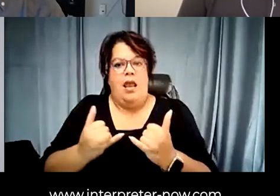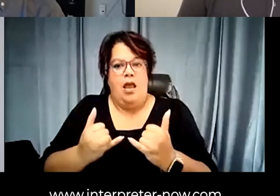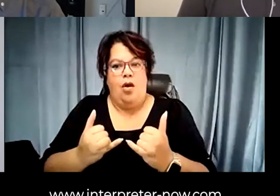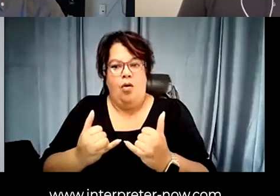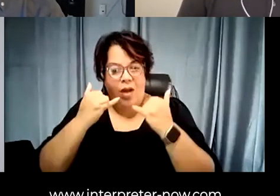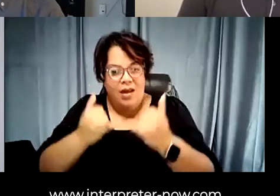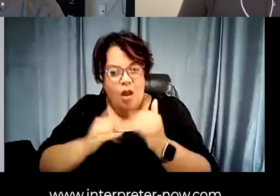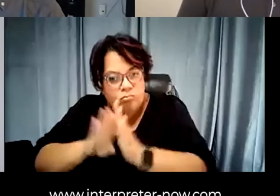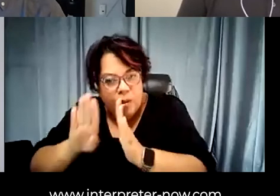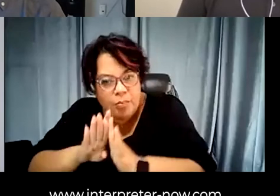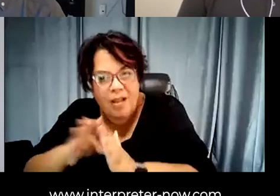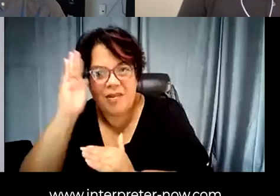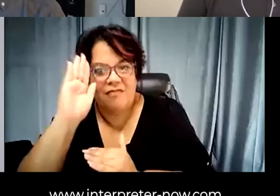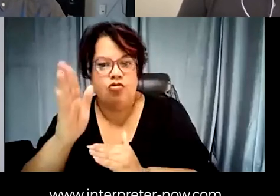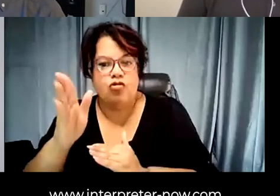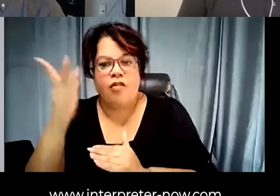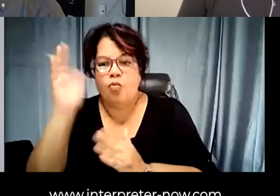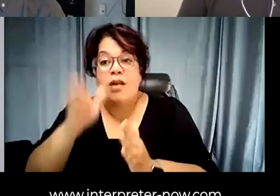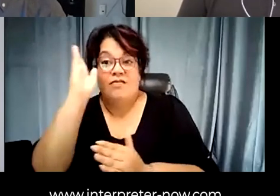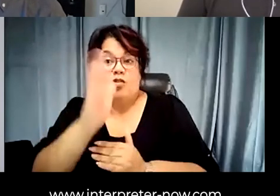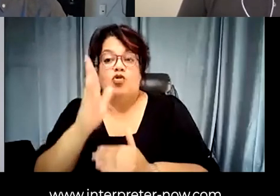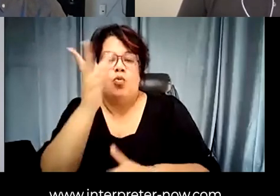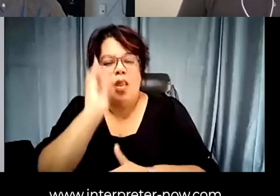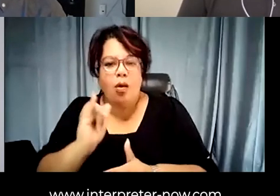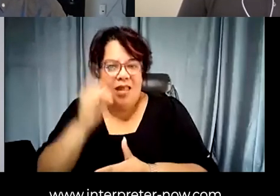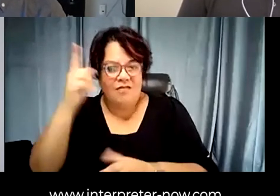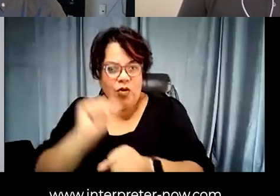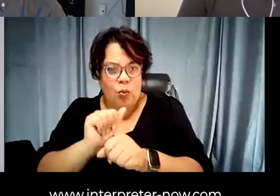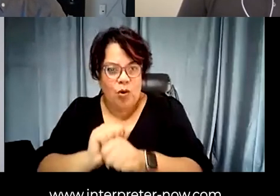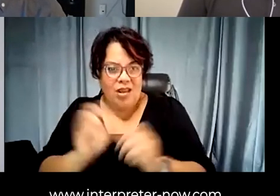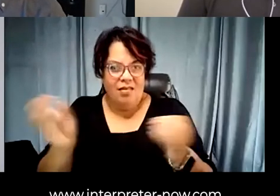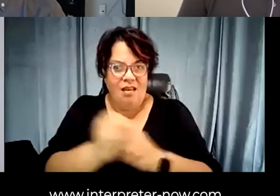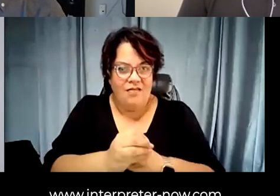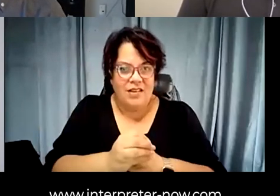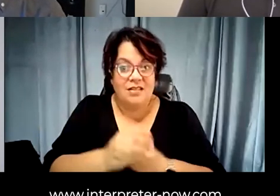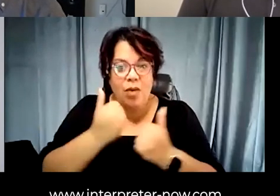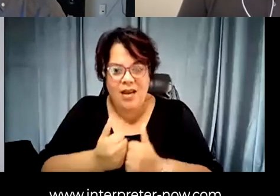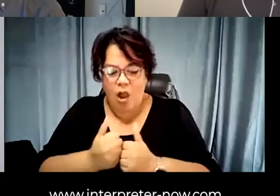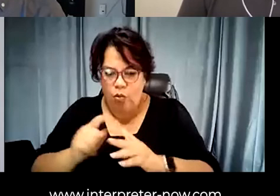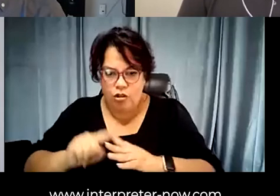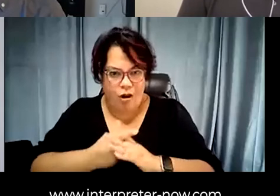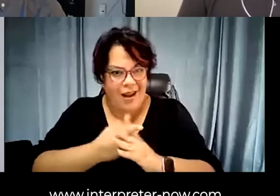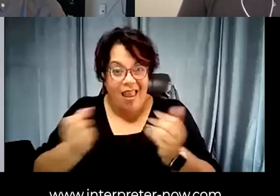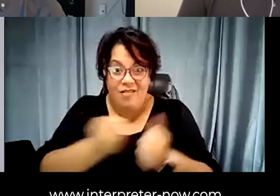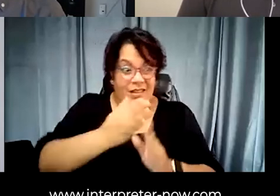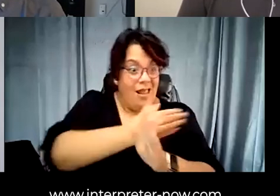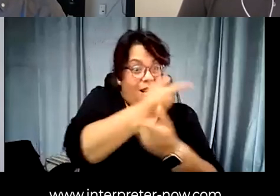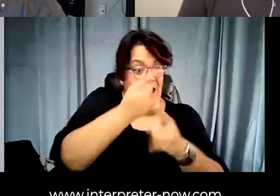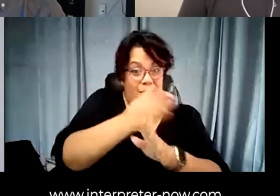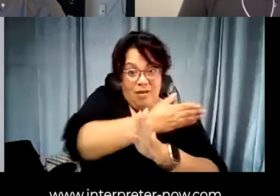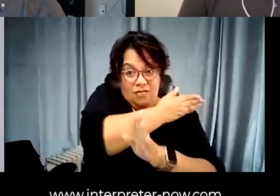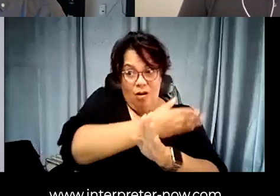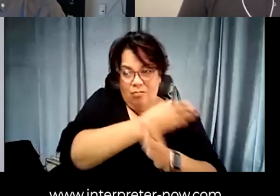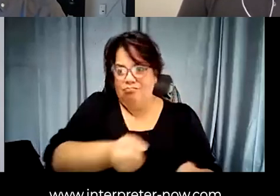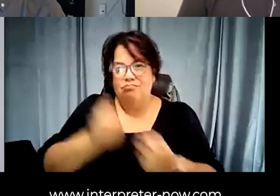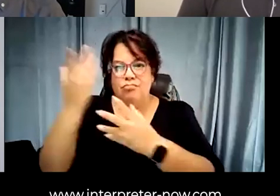of work. So starting from a blank slate and just creating it from scratch and bringing in the buy-in of your employees in that build